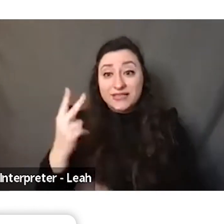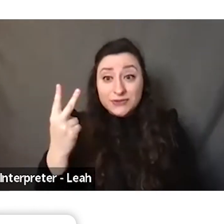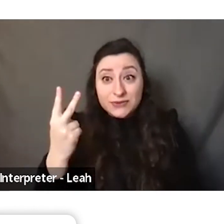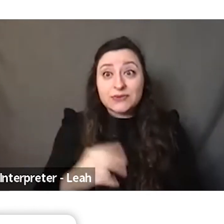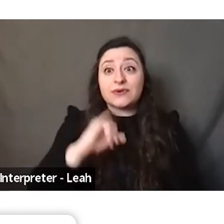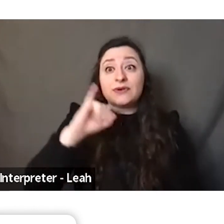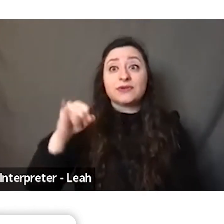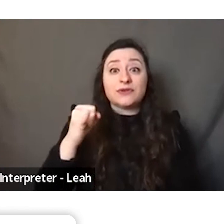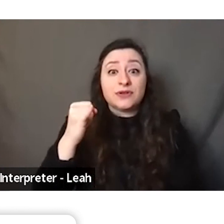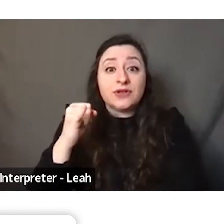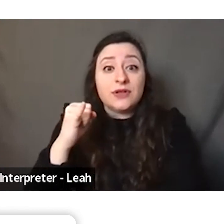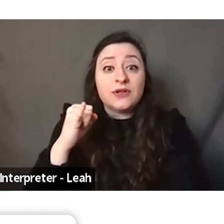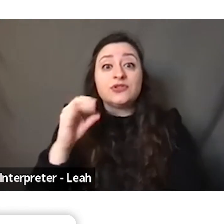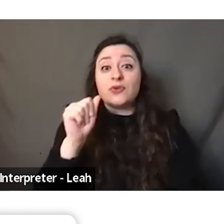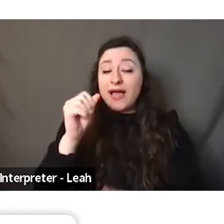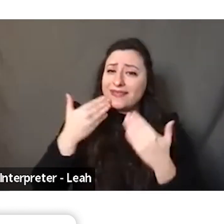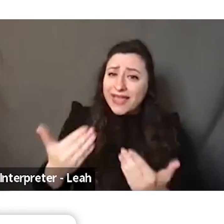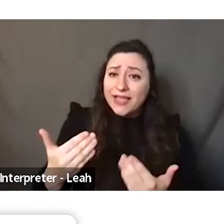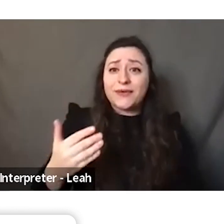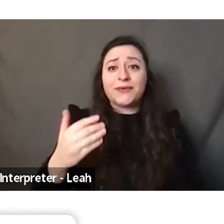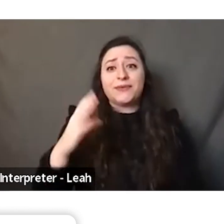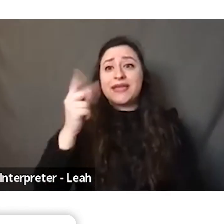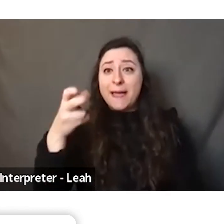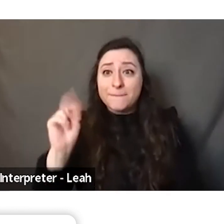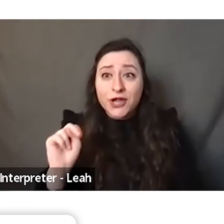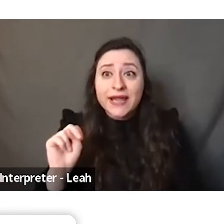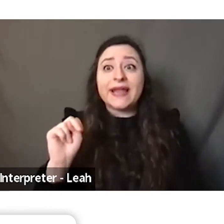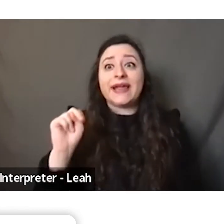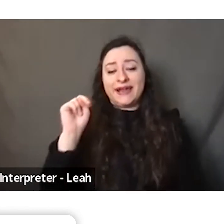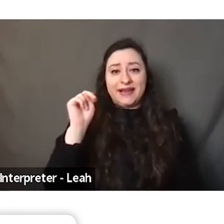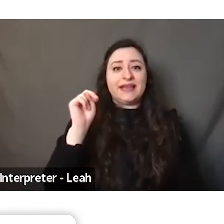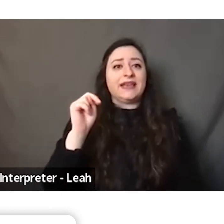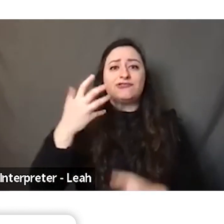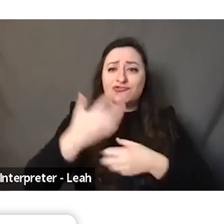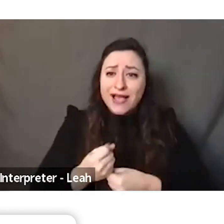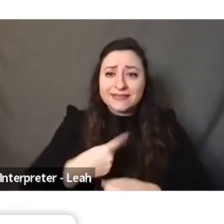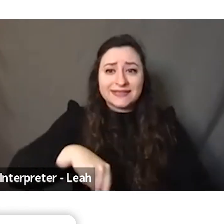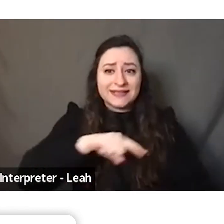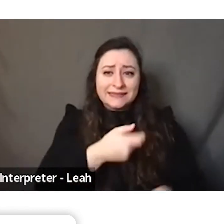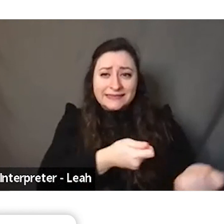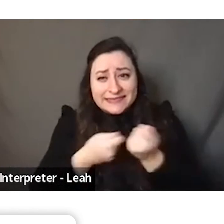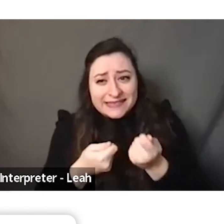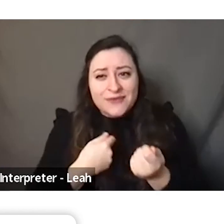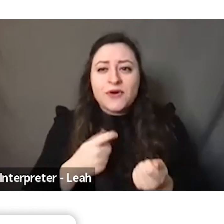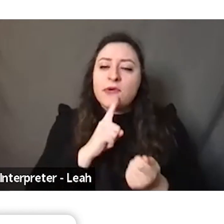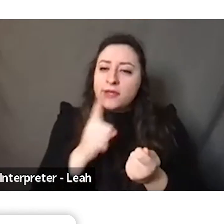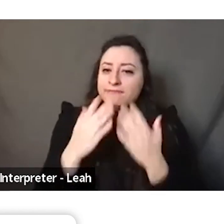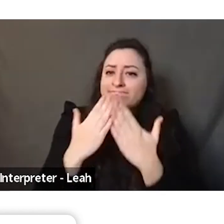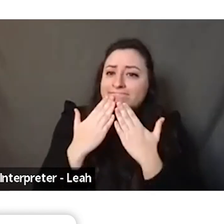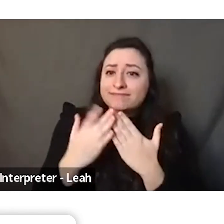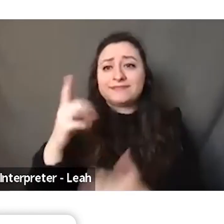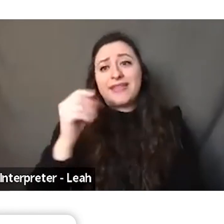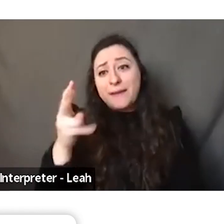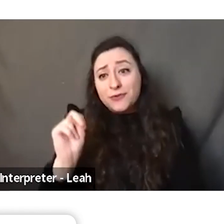Joao, thank you for trusting us. And Cameron, thank you for initiating this and trusting us and pulling us in. We are so deeply grateful for you,